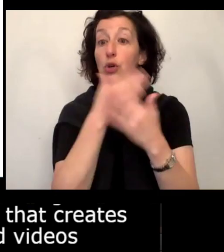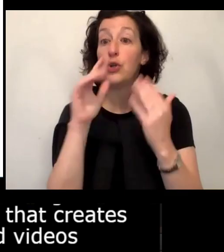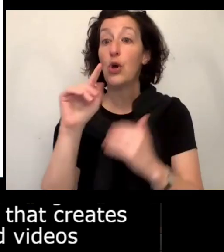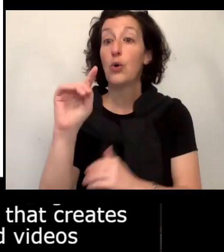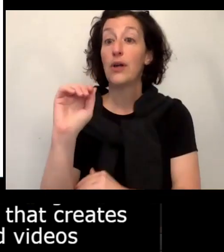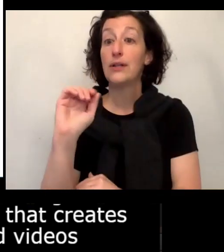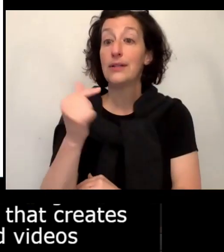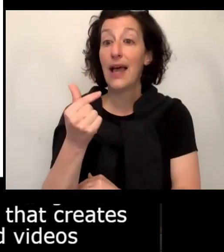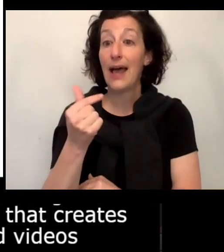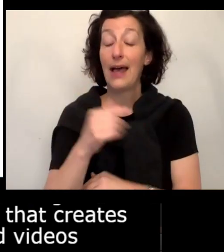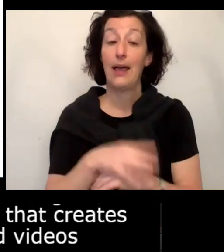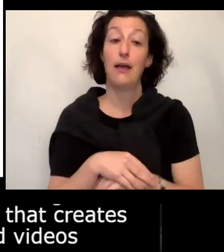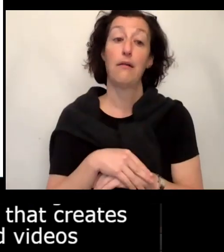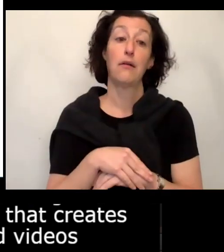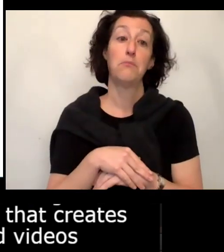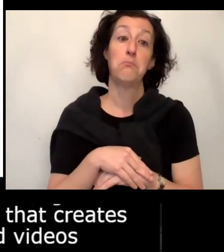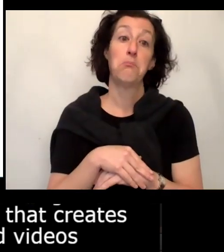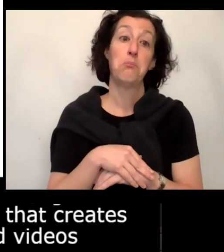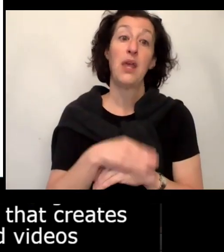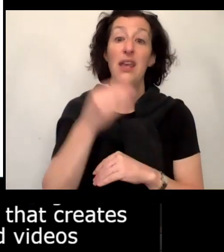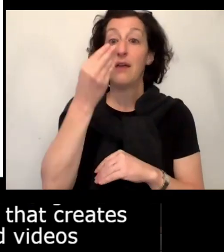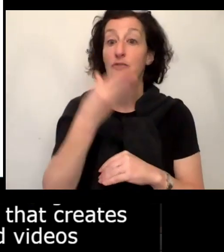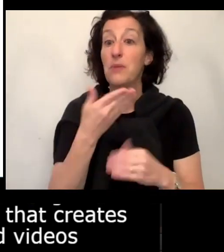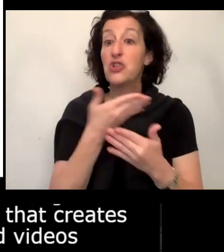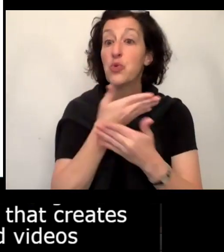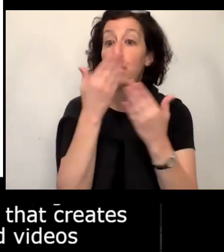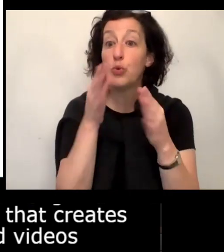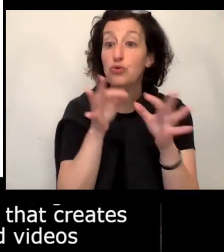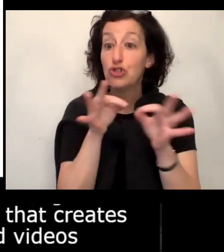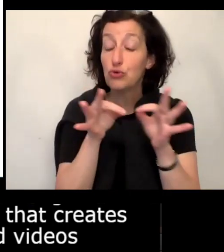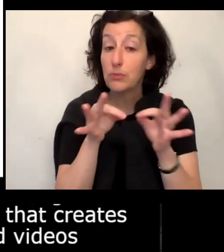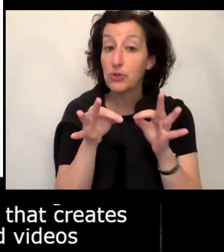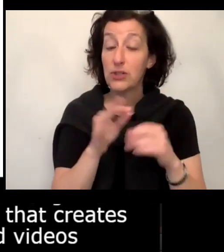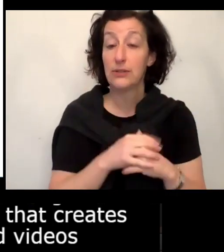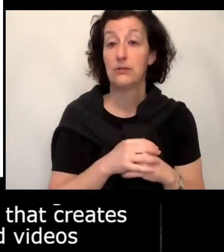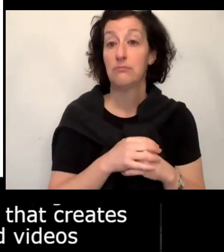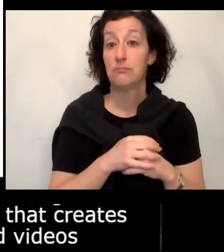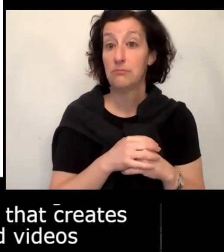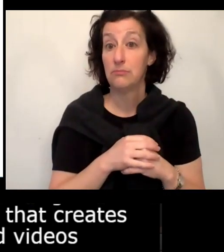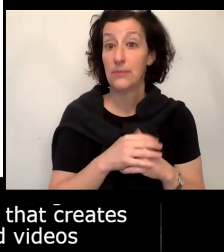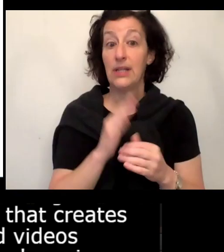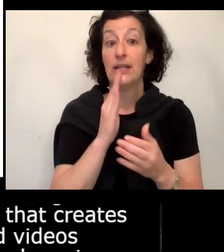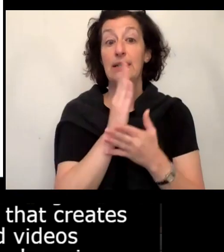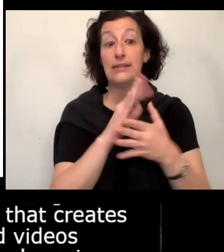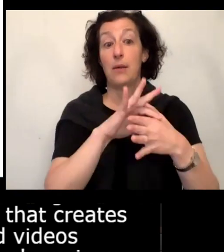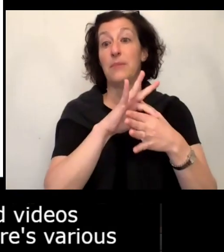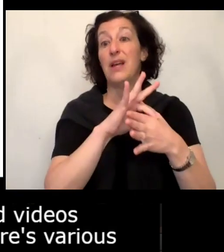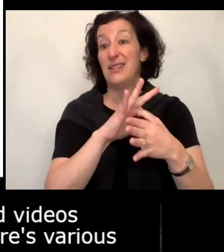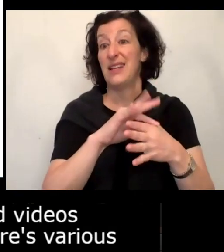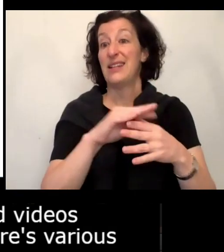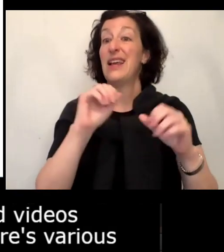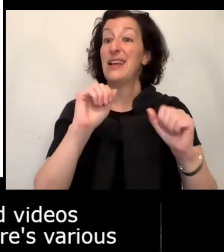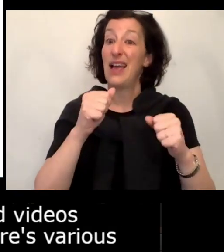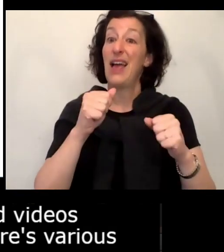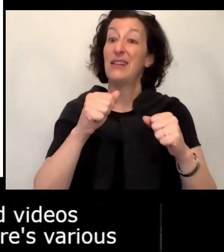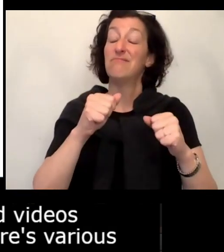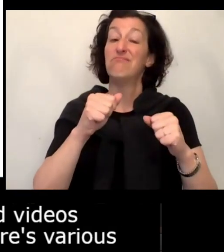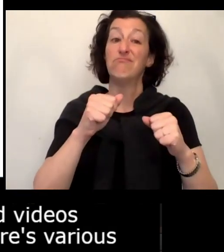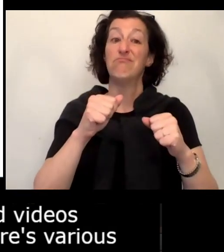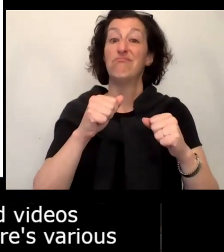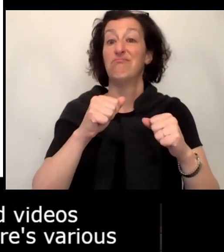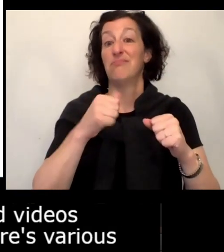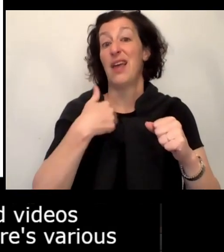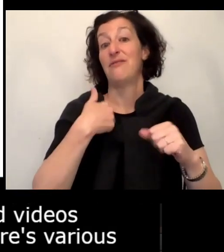descriptions and the like. There's various types of content that create various barriers and ways to present it, and that in many ways